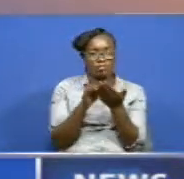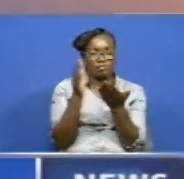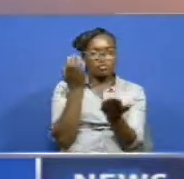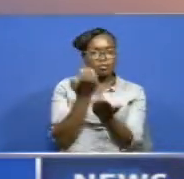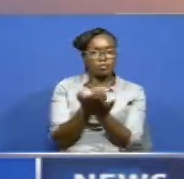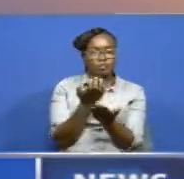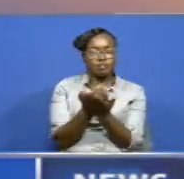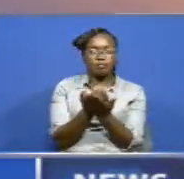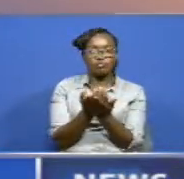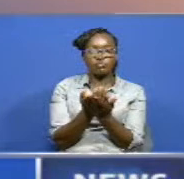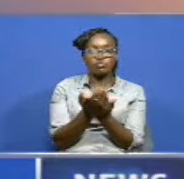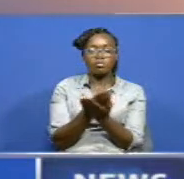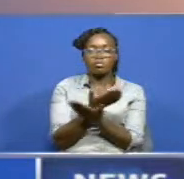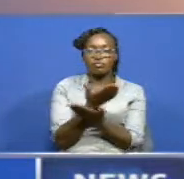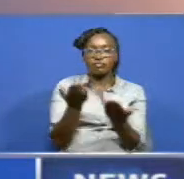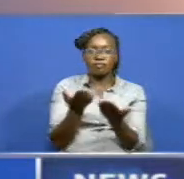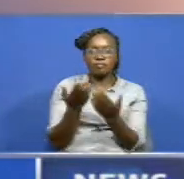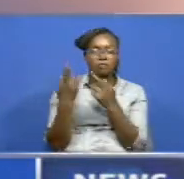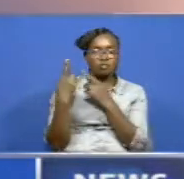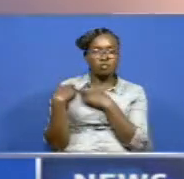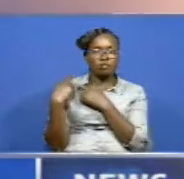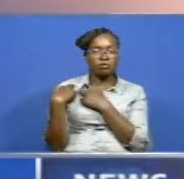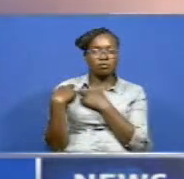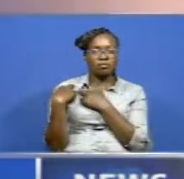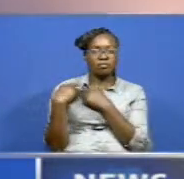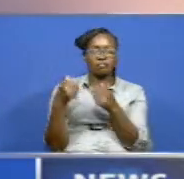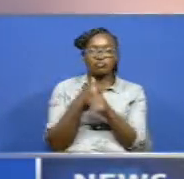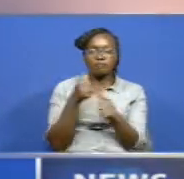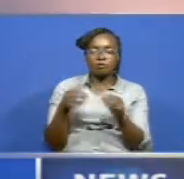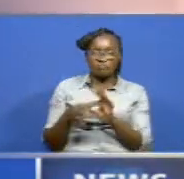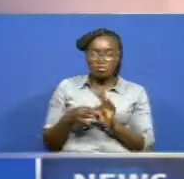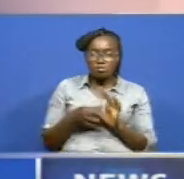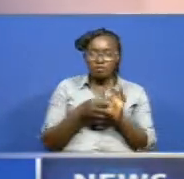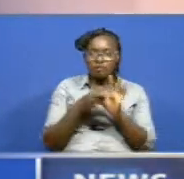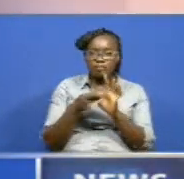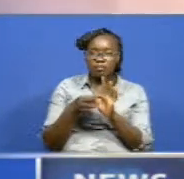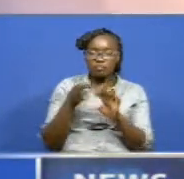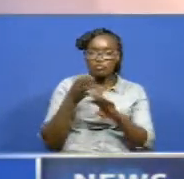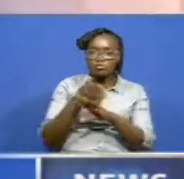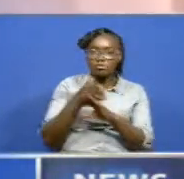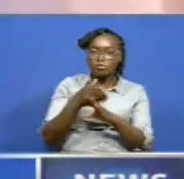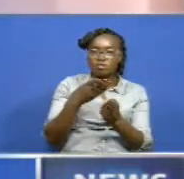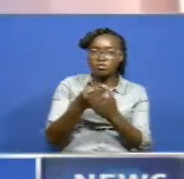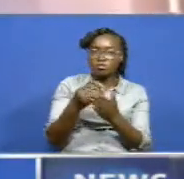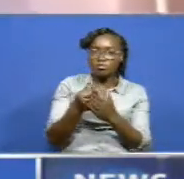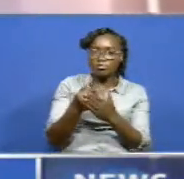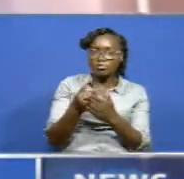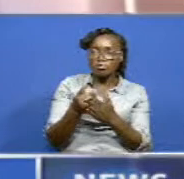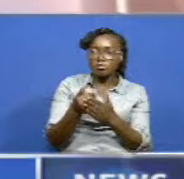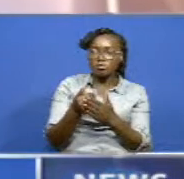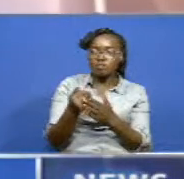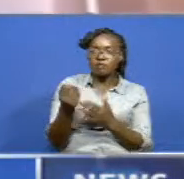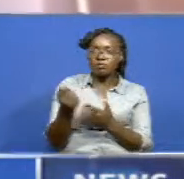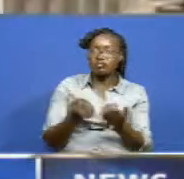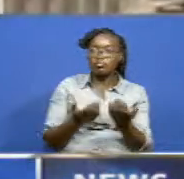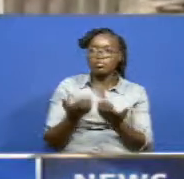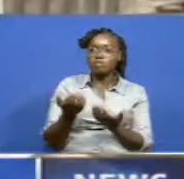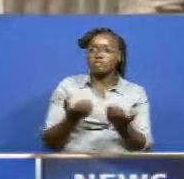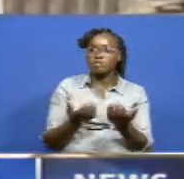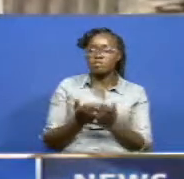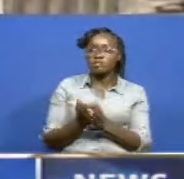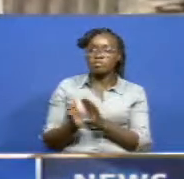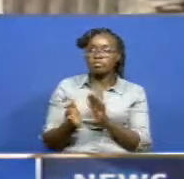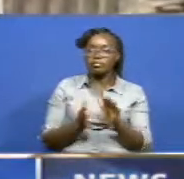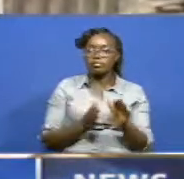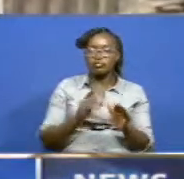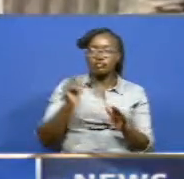to establish those behind what appears to be a well-coordinated fake currency syndicate. Meanwhile,